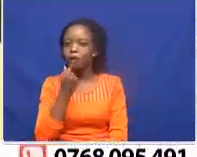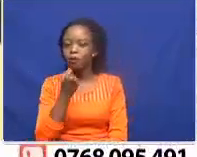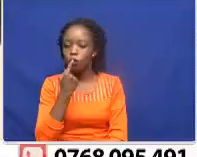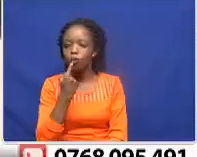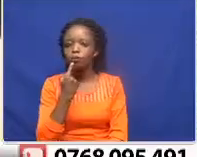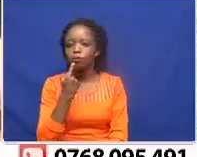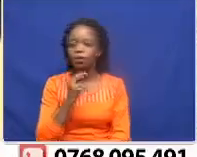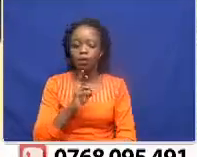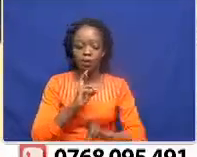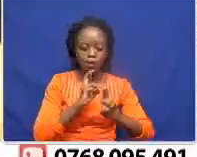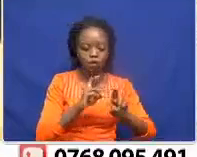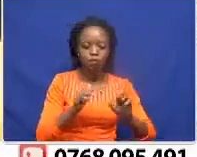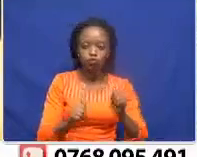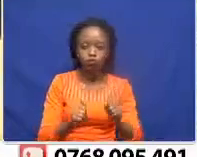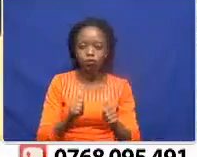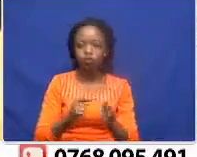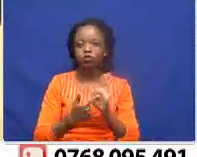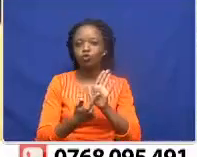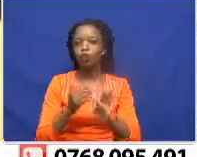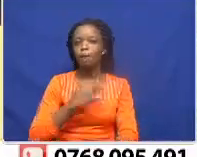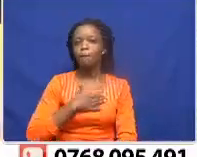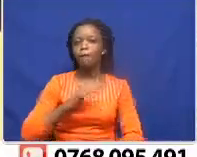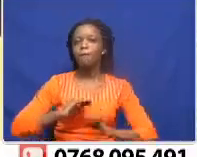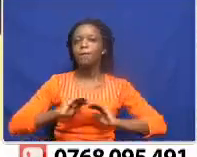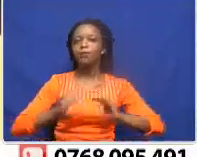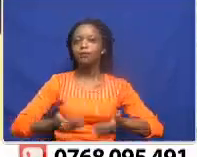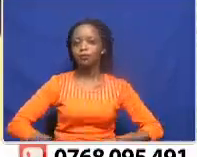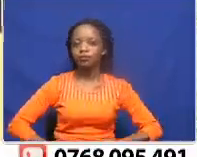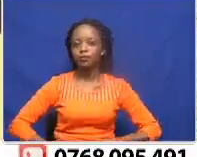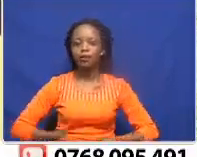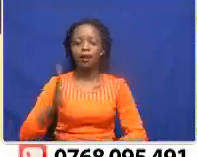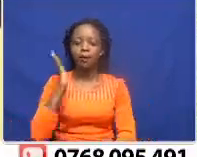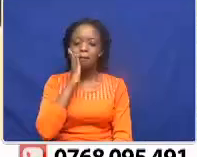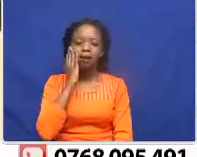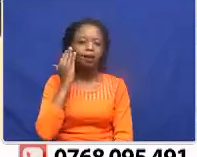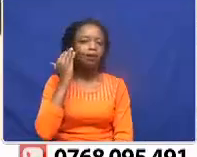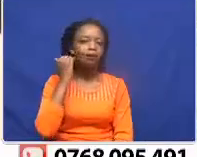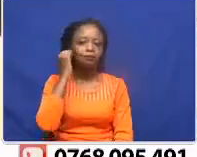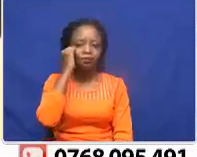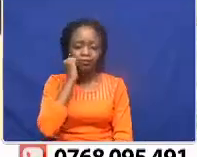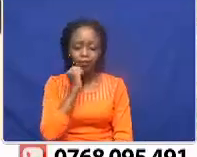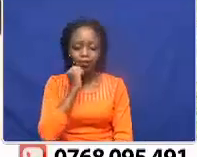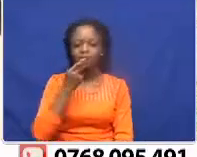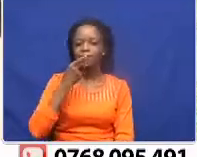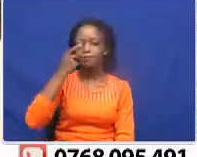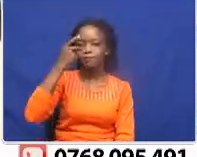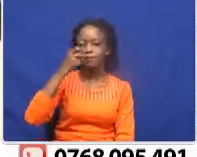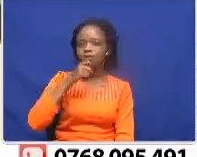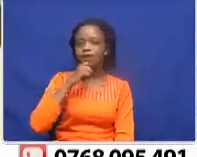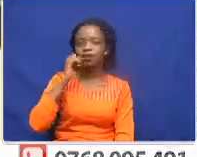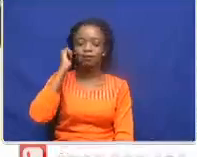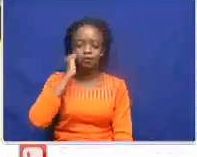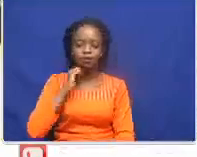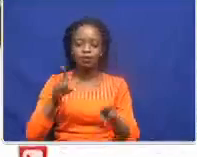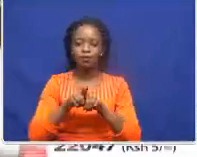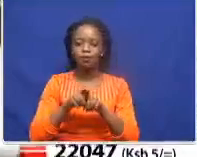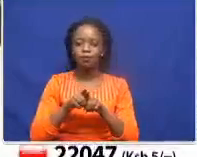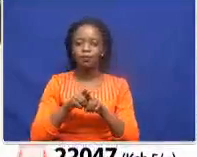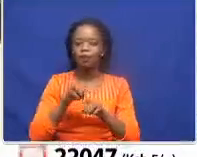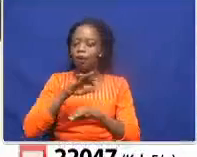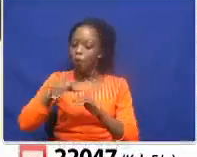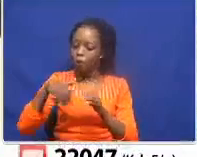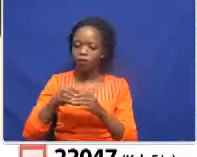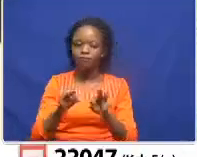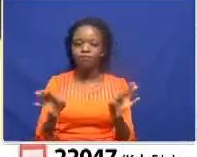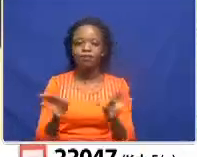the results were like I'm pregnant. My mom was discouraged, my dad was discouraged about it, everyone was